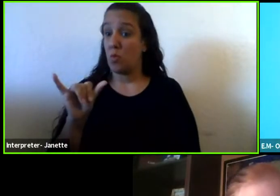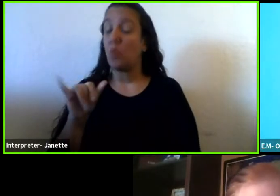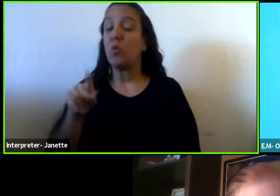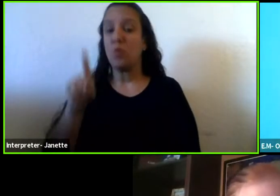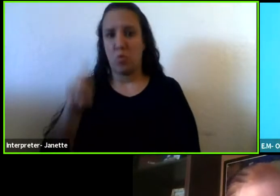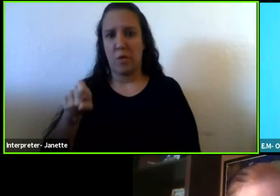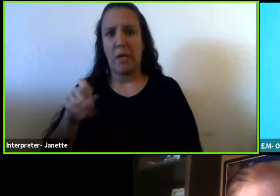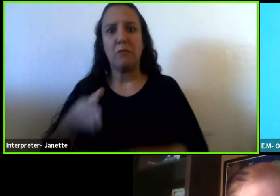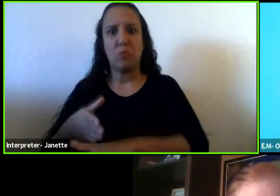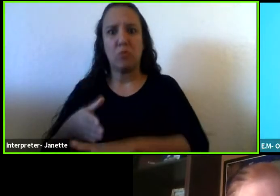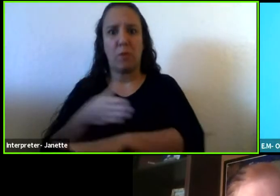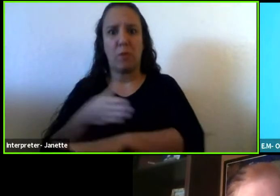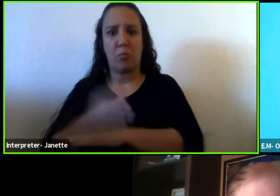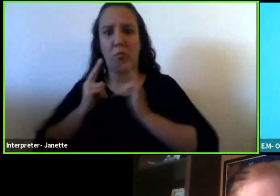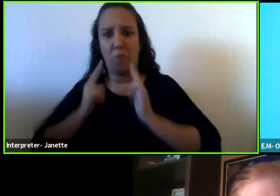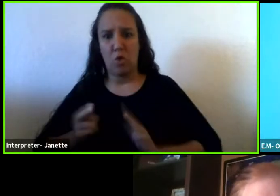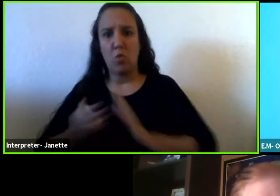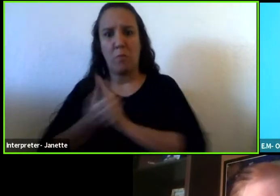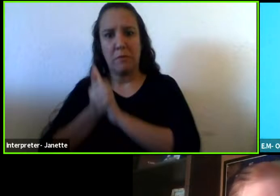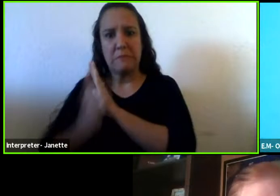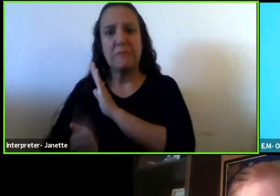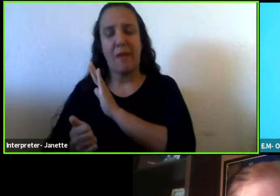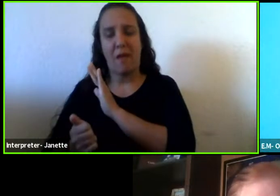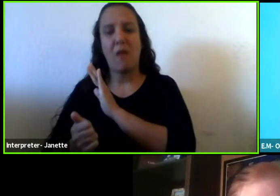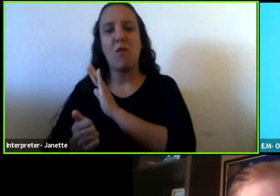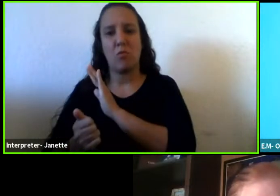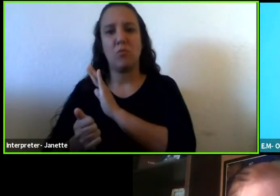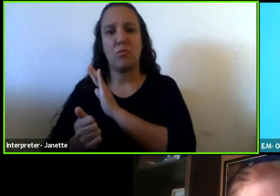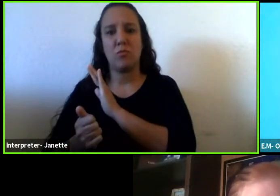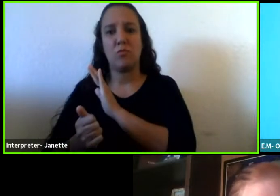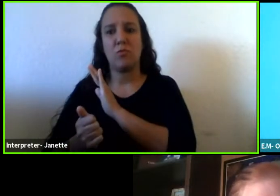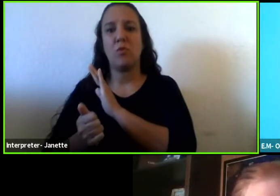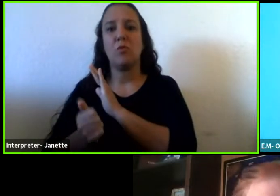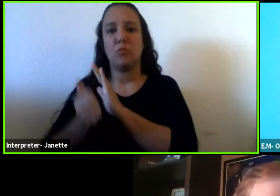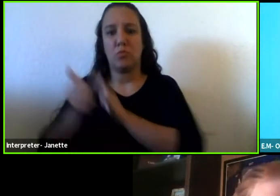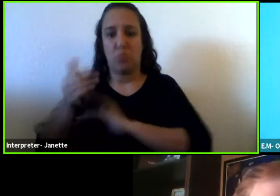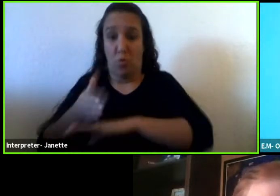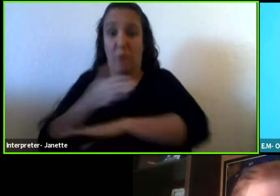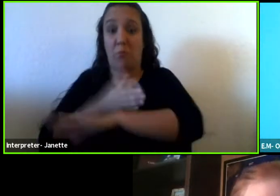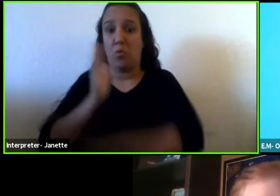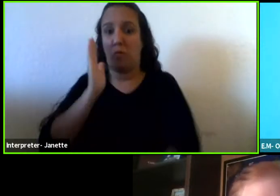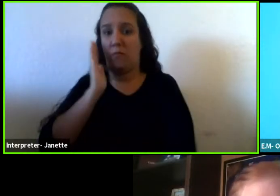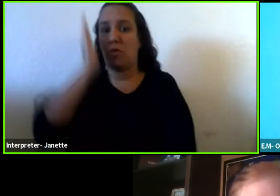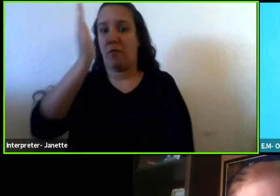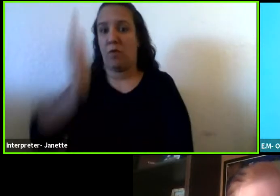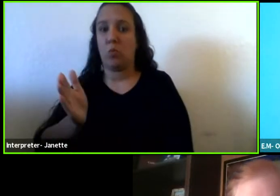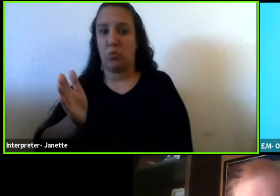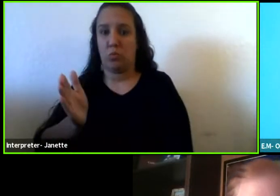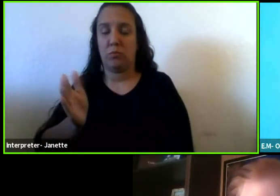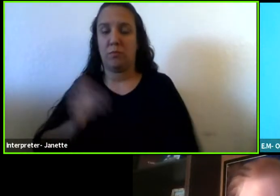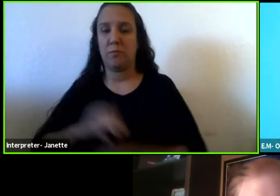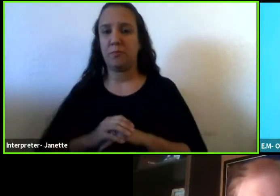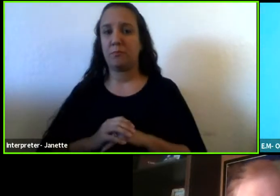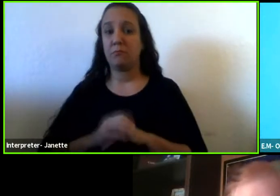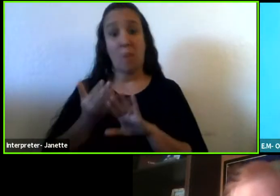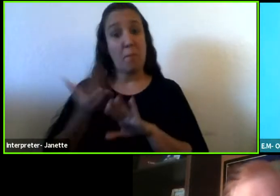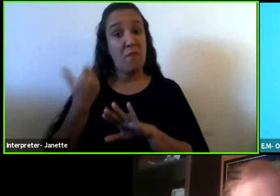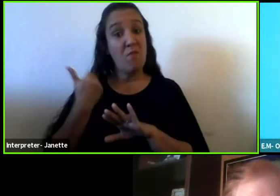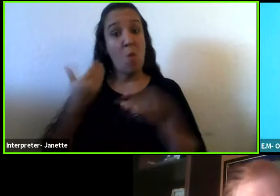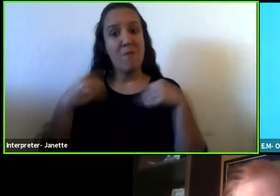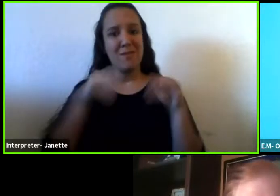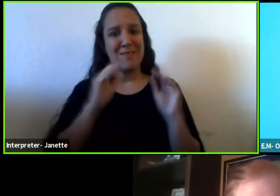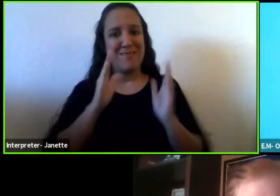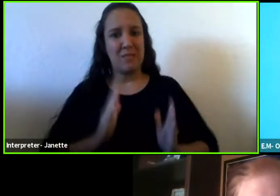human skills to transform what you do in the future. Before, sellers were sort of in control of the